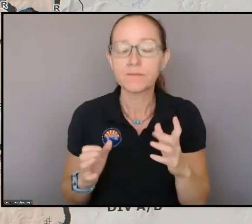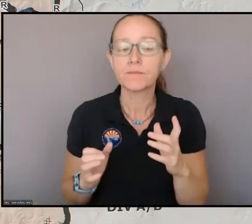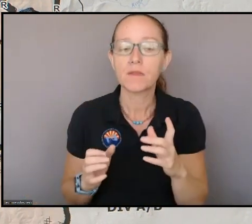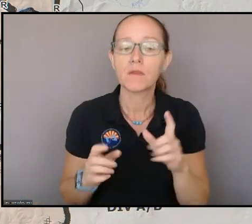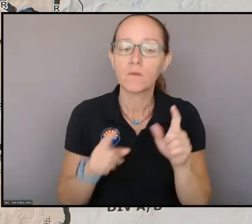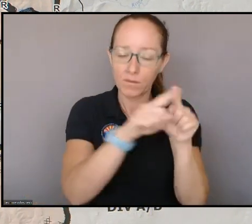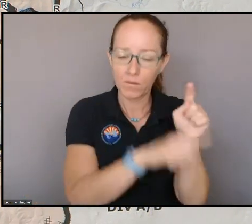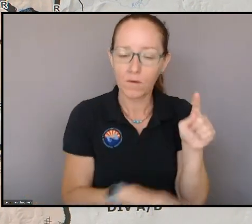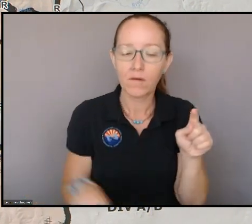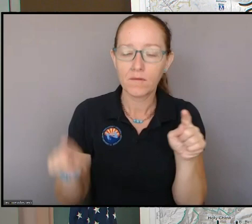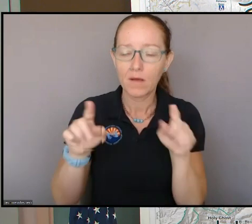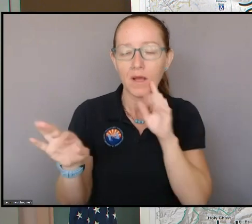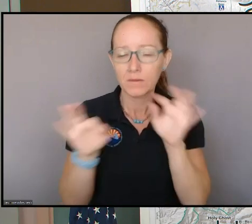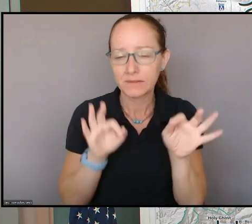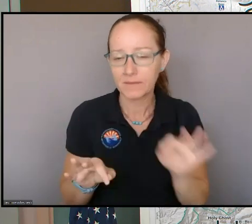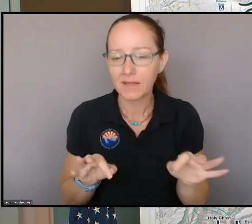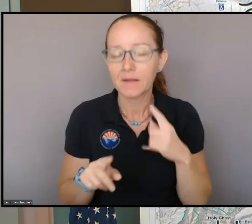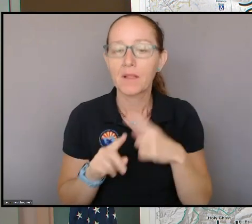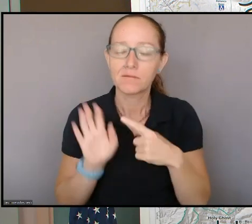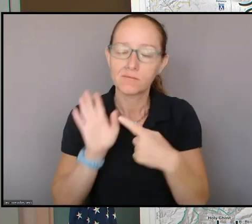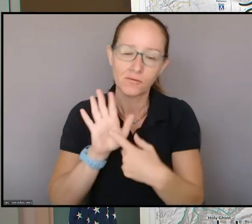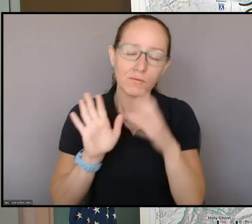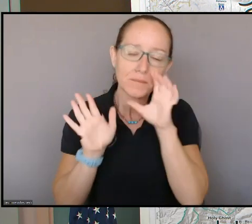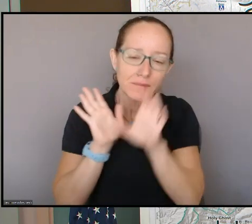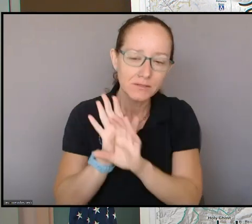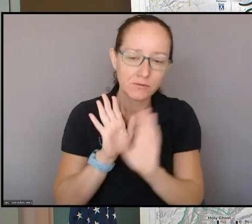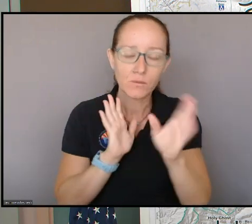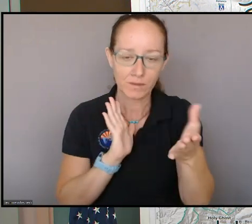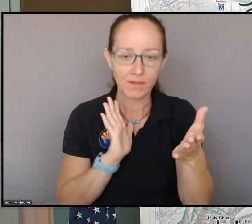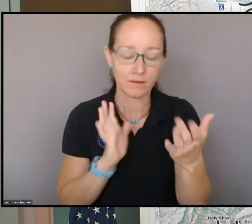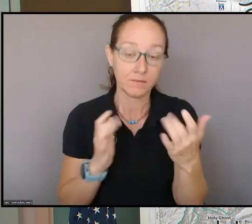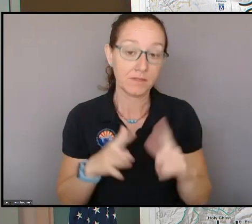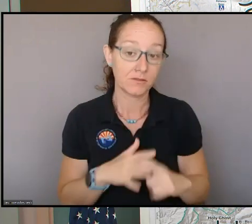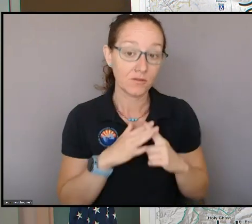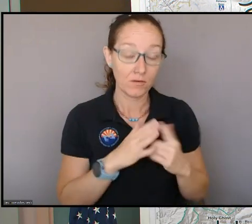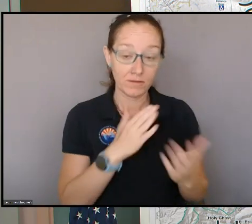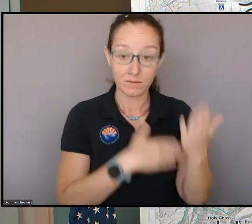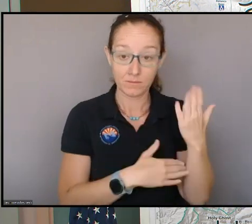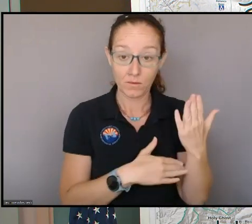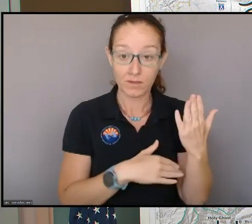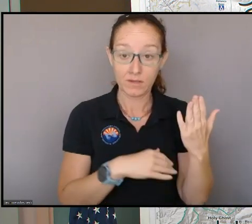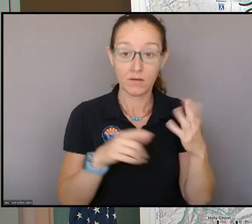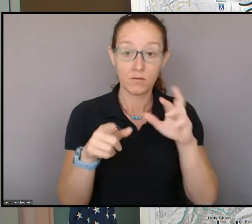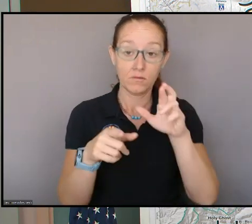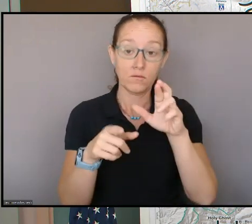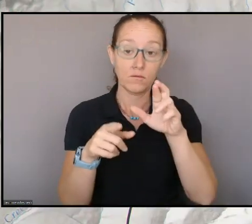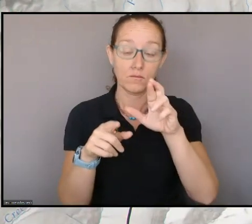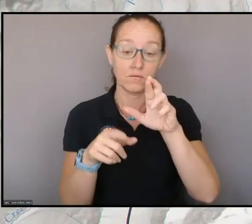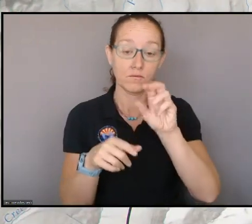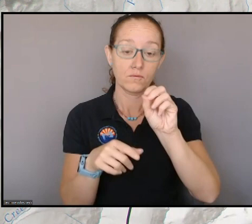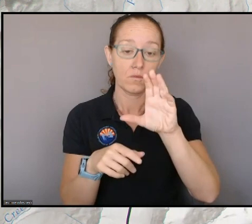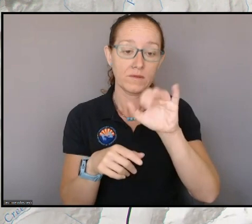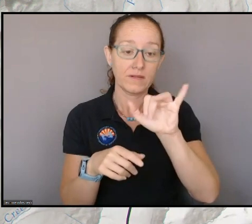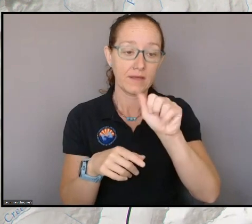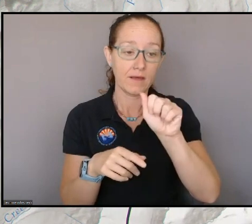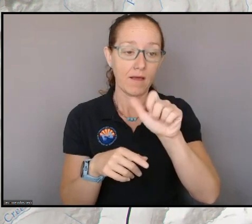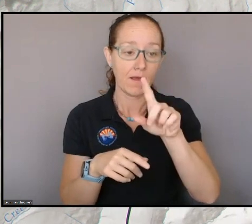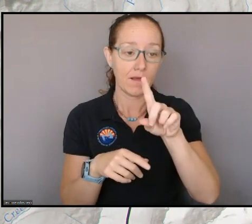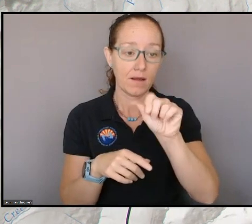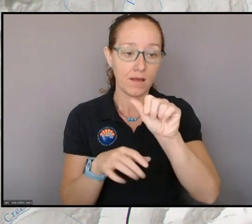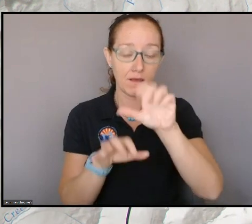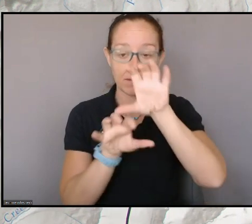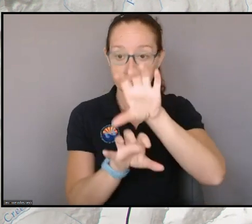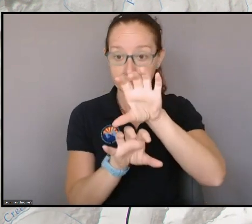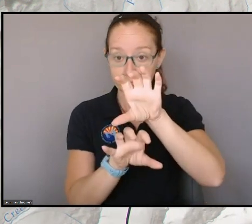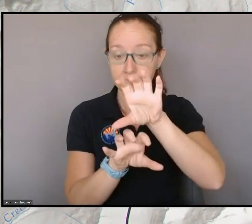that. Just to start off this morning, up in the upper Rosciata, lower Rosciata areas, things remained quiet